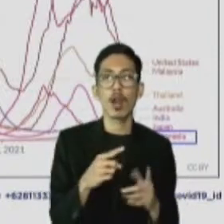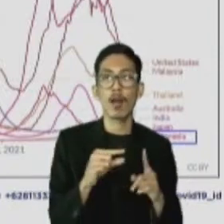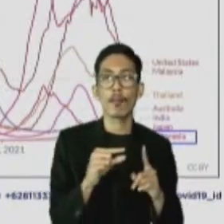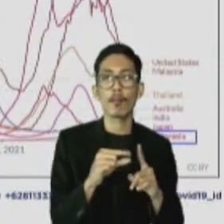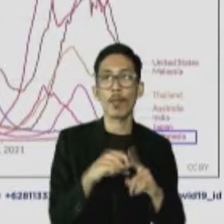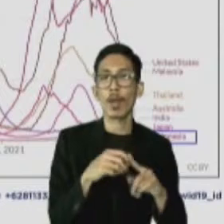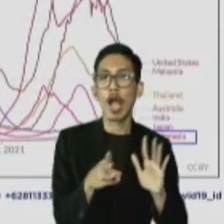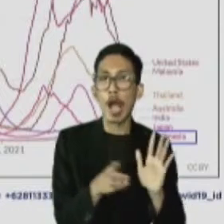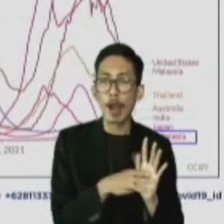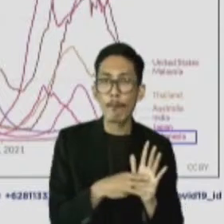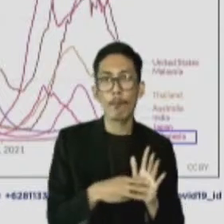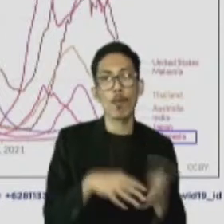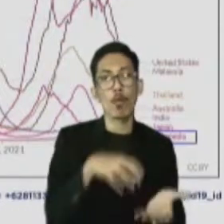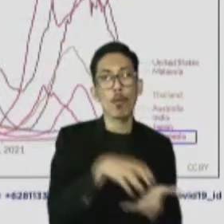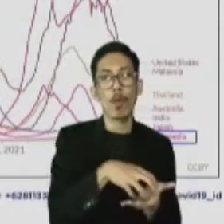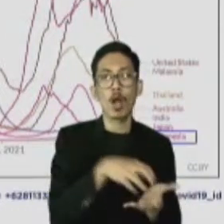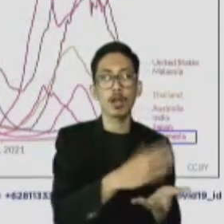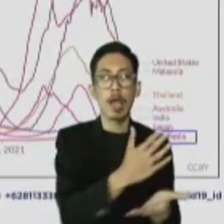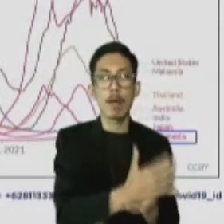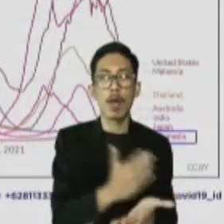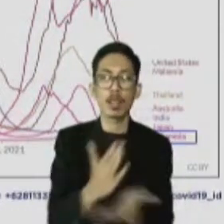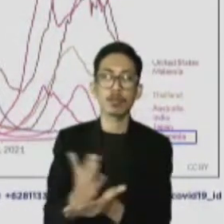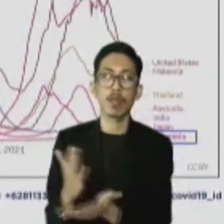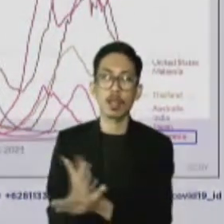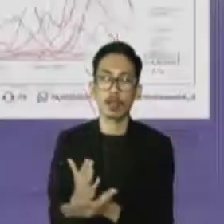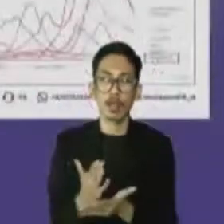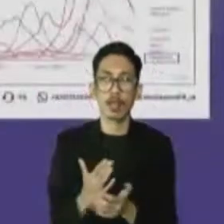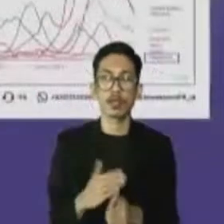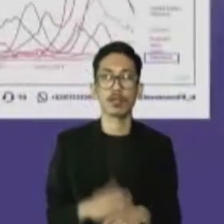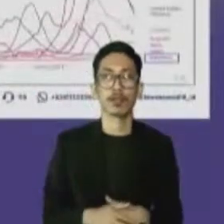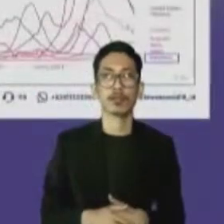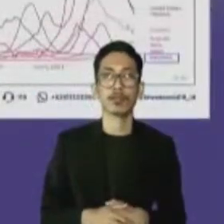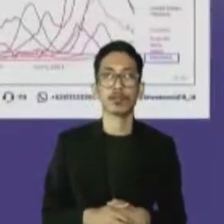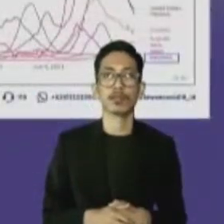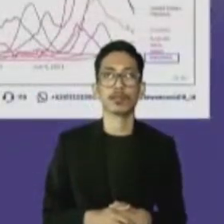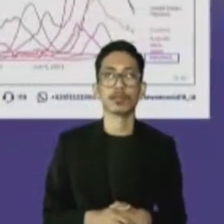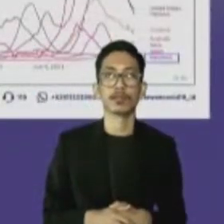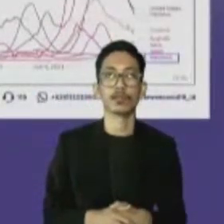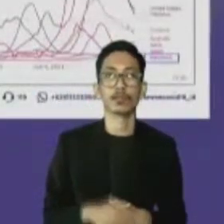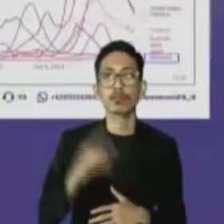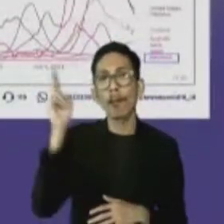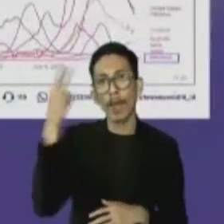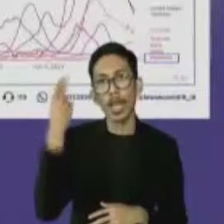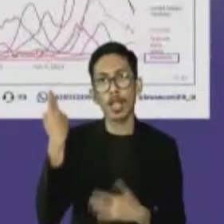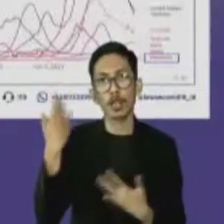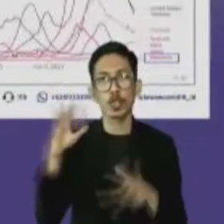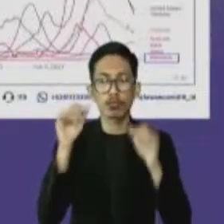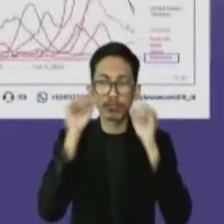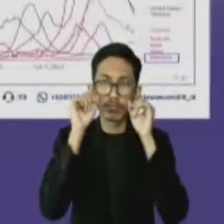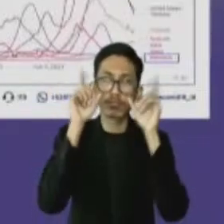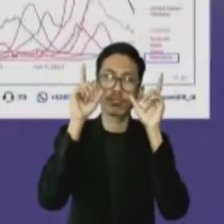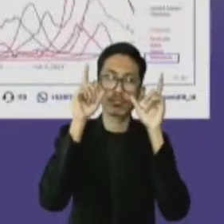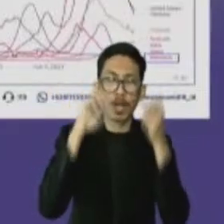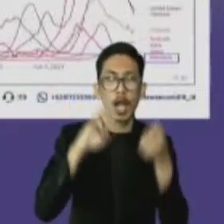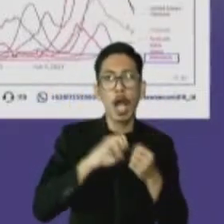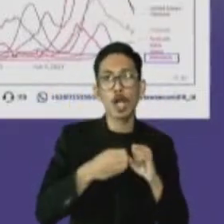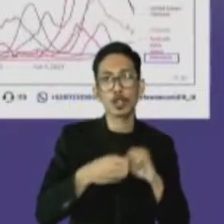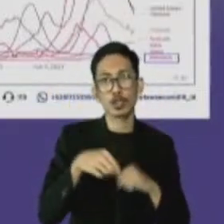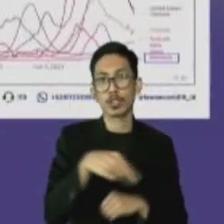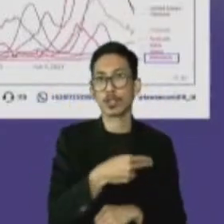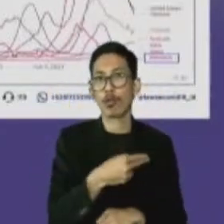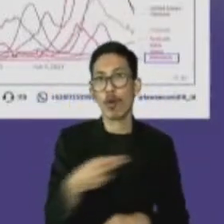trend of cases decline. Additionally, the government is aware that the peak of cases in